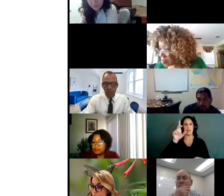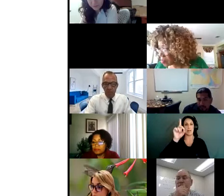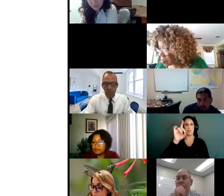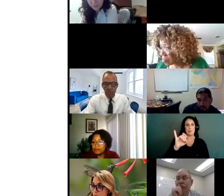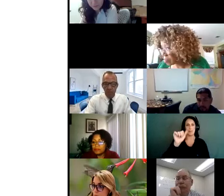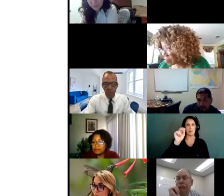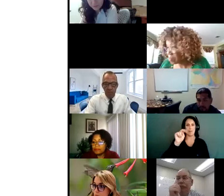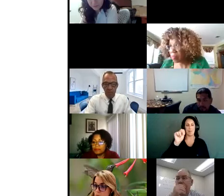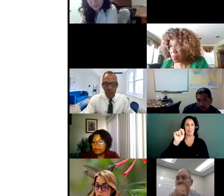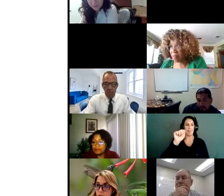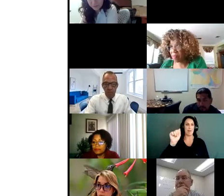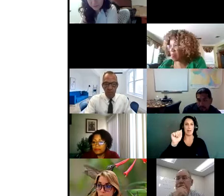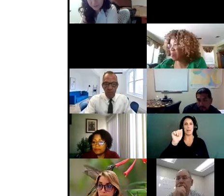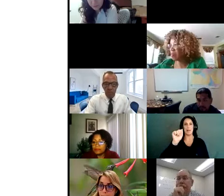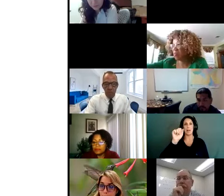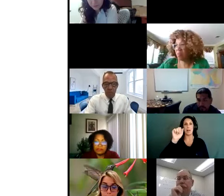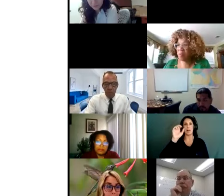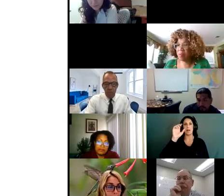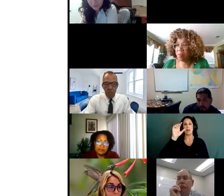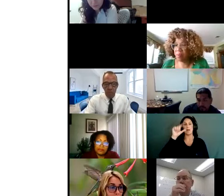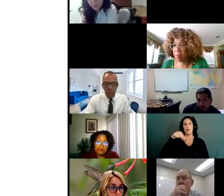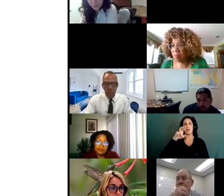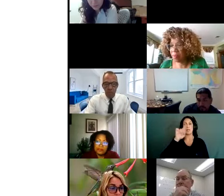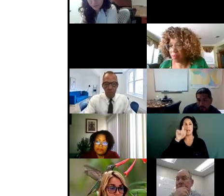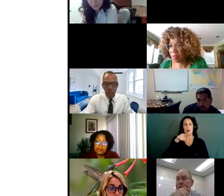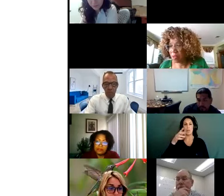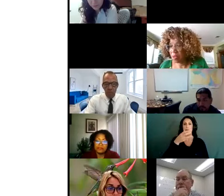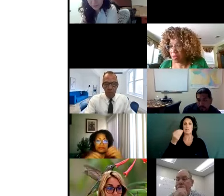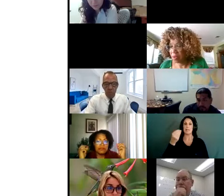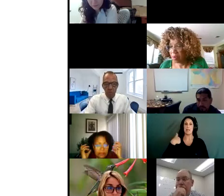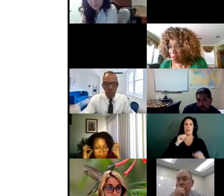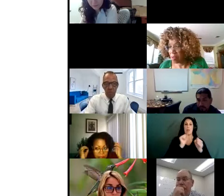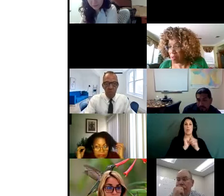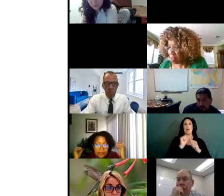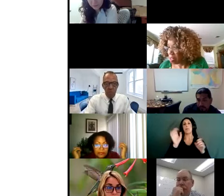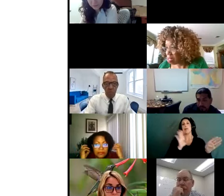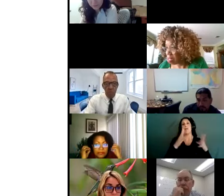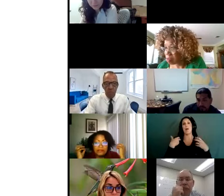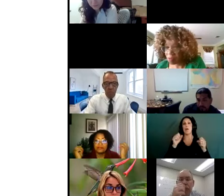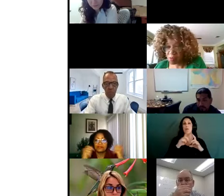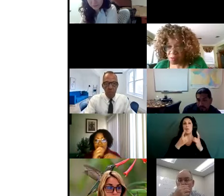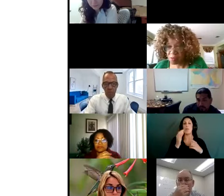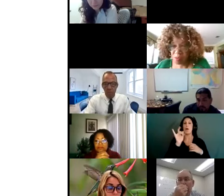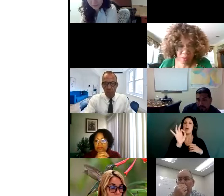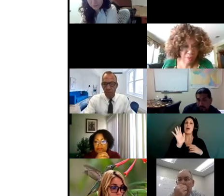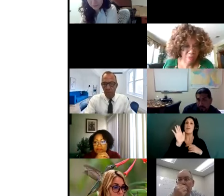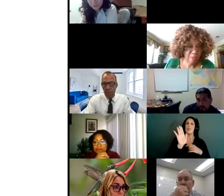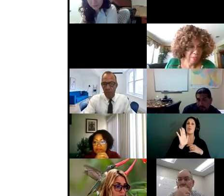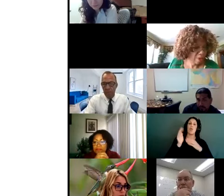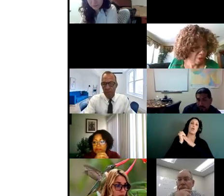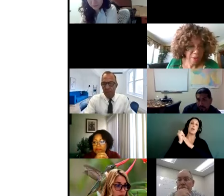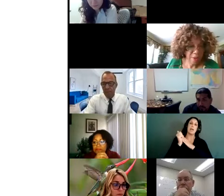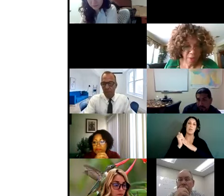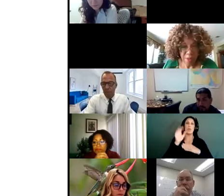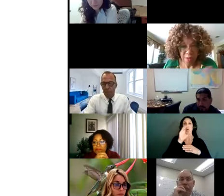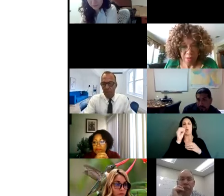Prevention and Early Intervention Manager here with Riverside University Health System's Behavioral Health Department and also one of your coalition leadership co